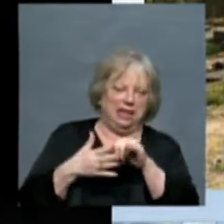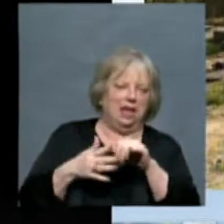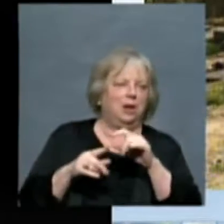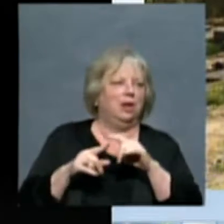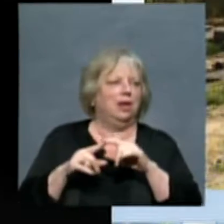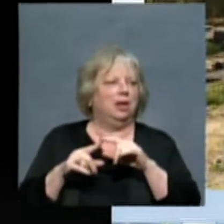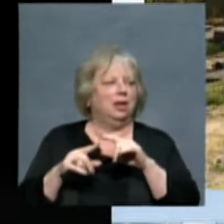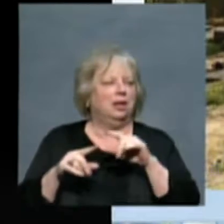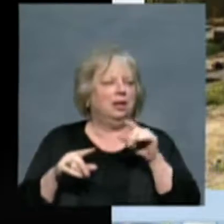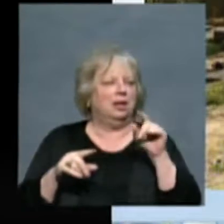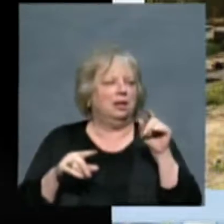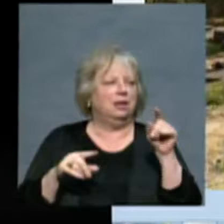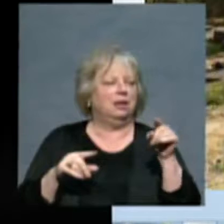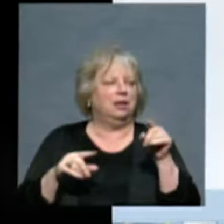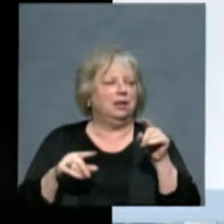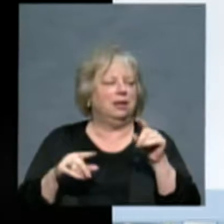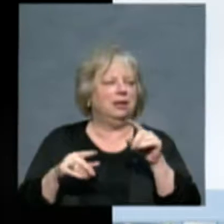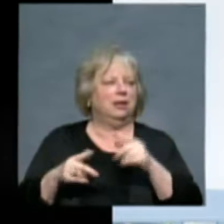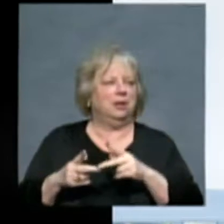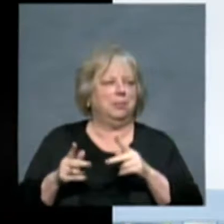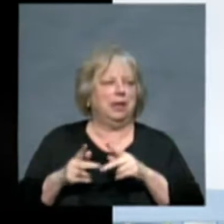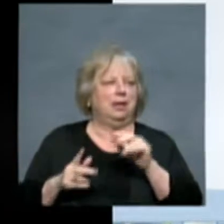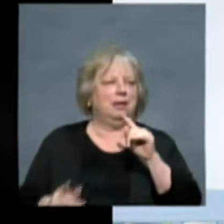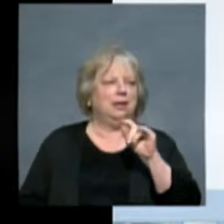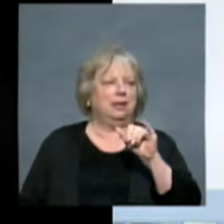and this is where she lives.